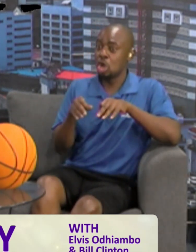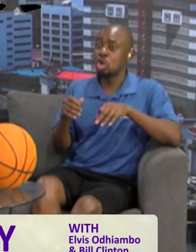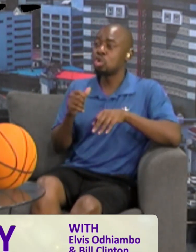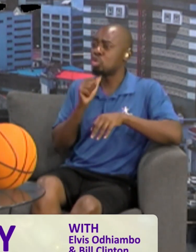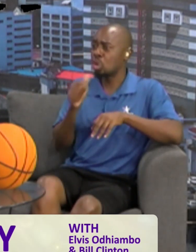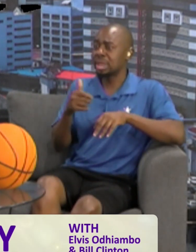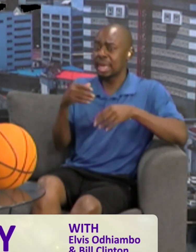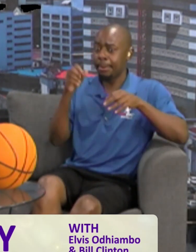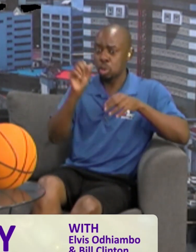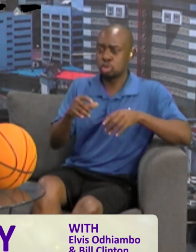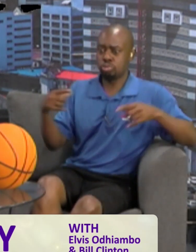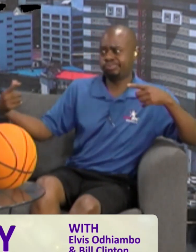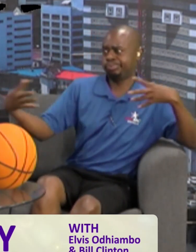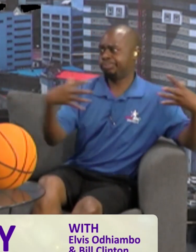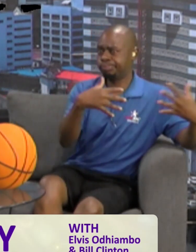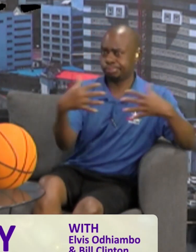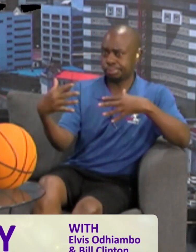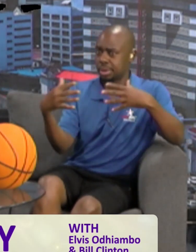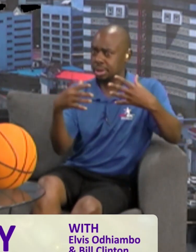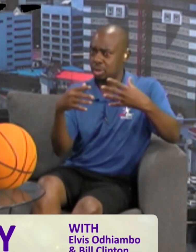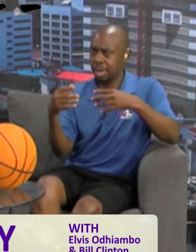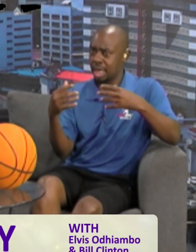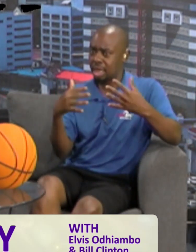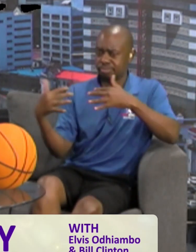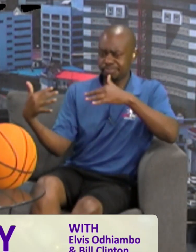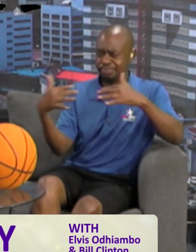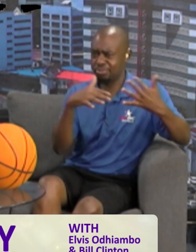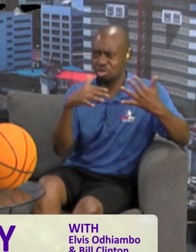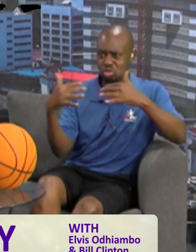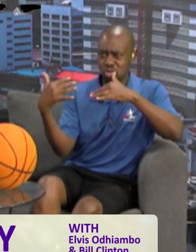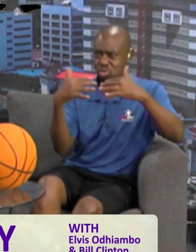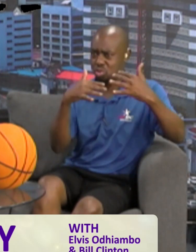group that might be.